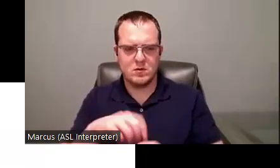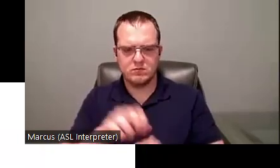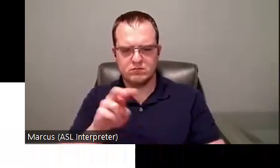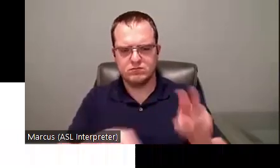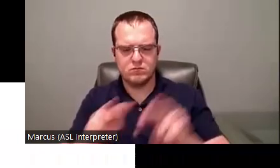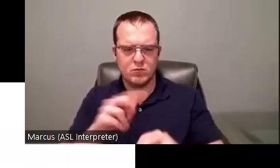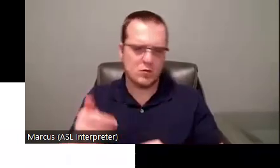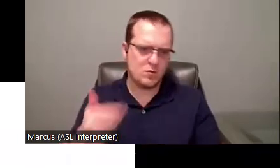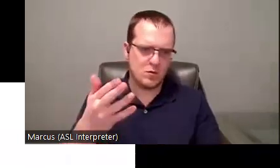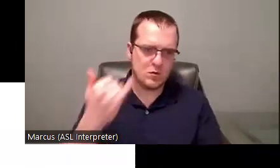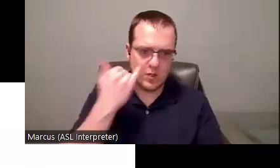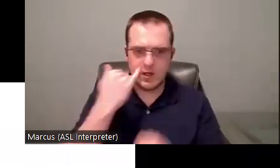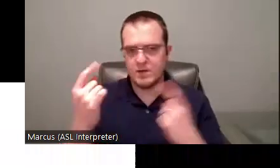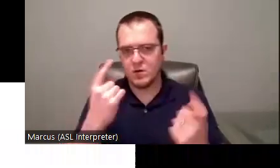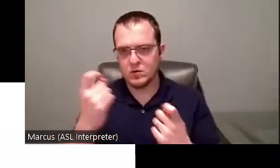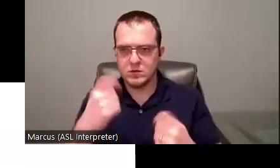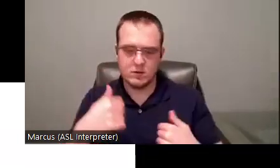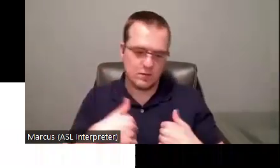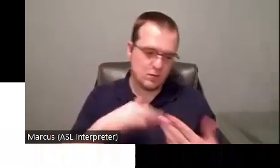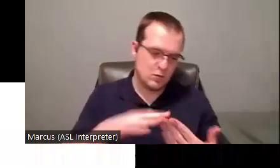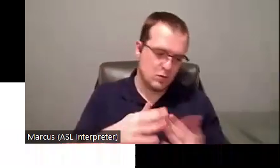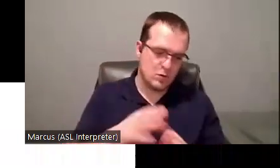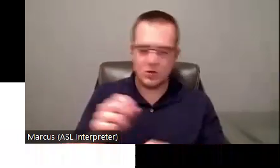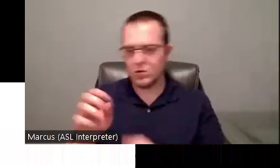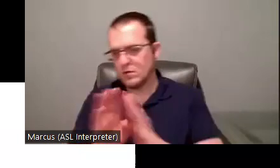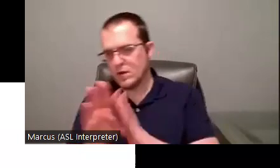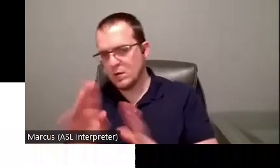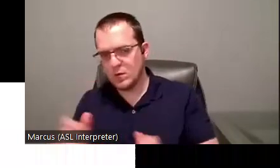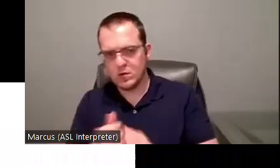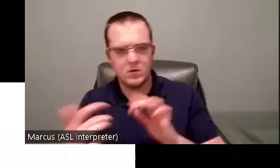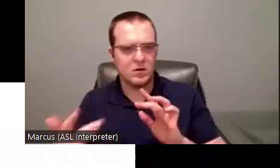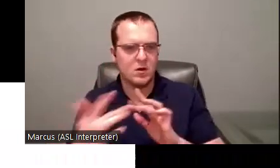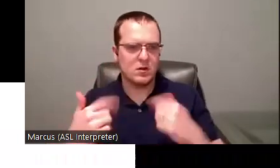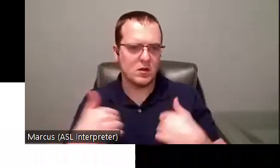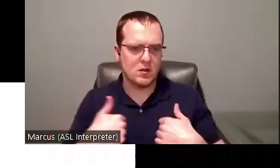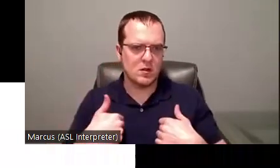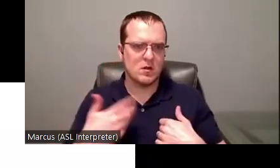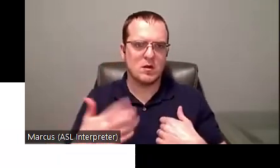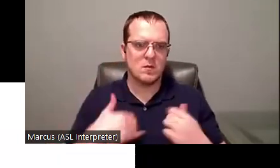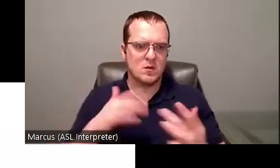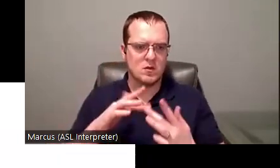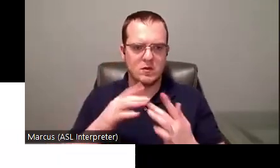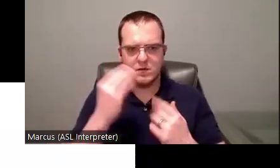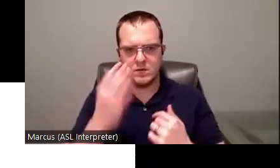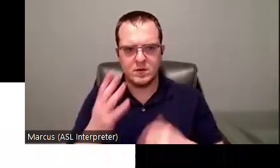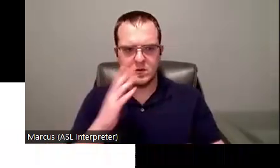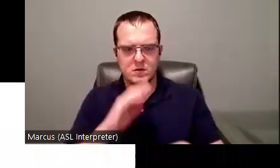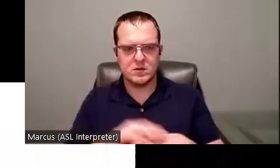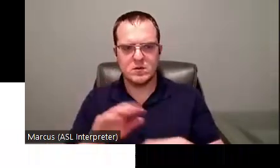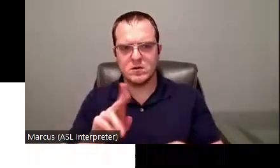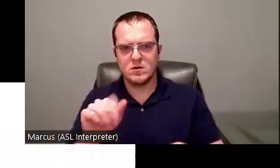If there are any questions, whether from the community or developers, please feel free to contact me. My contact information is at